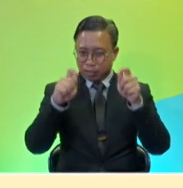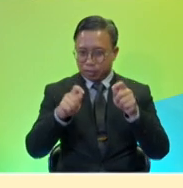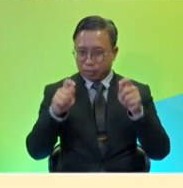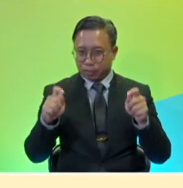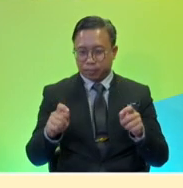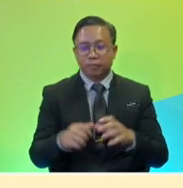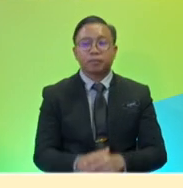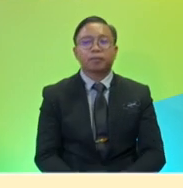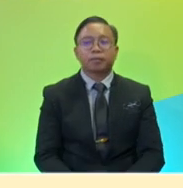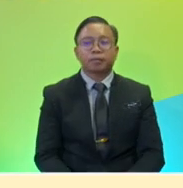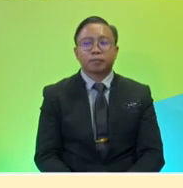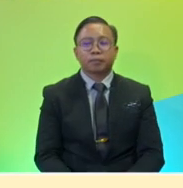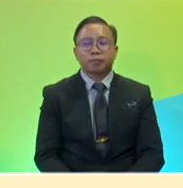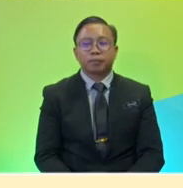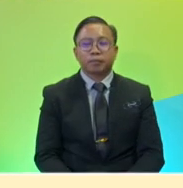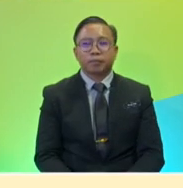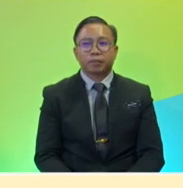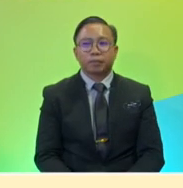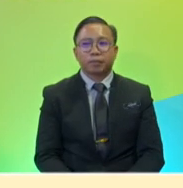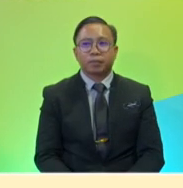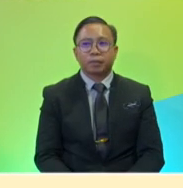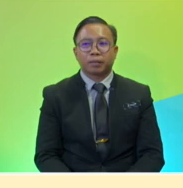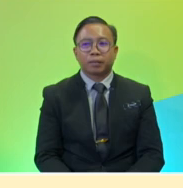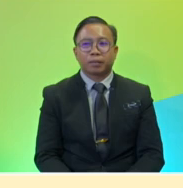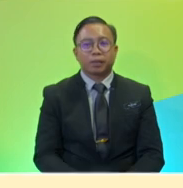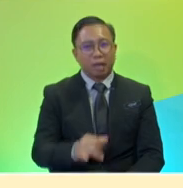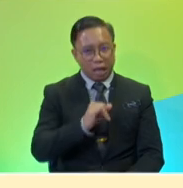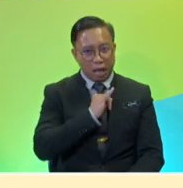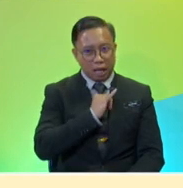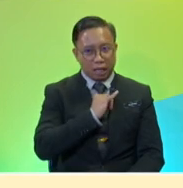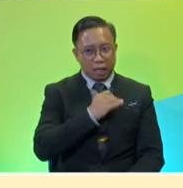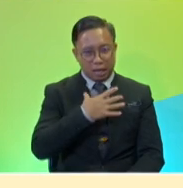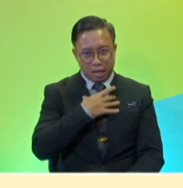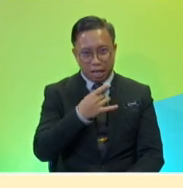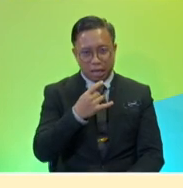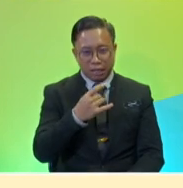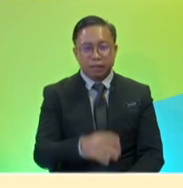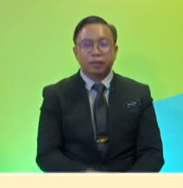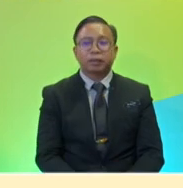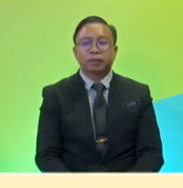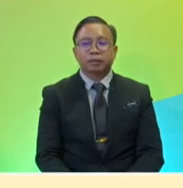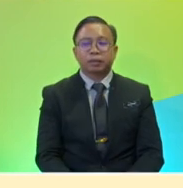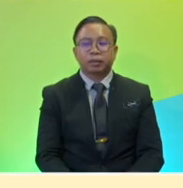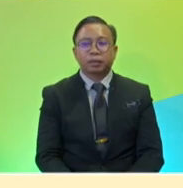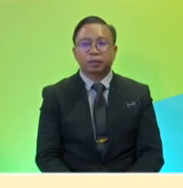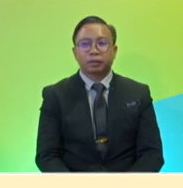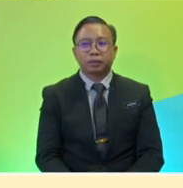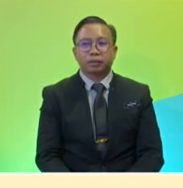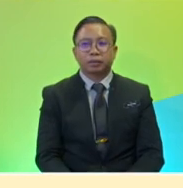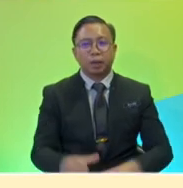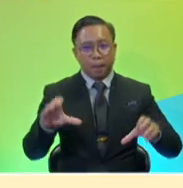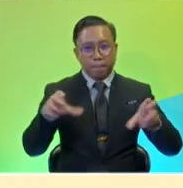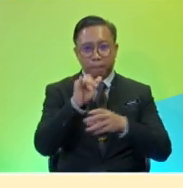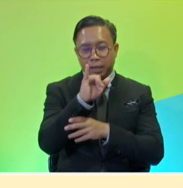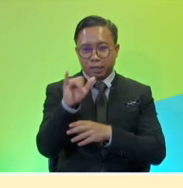Yes, Kaisara? I like I like